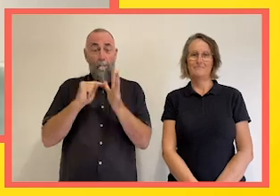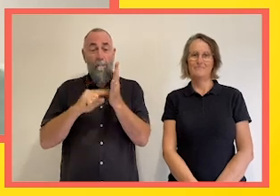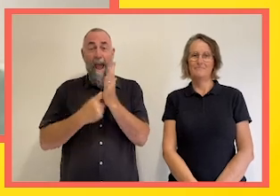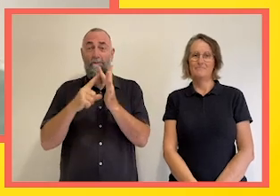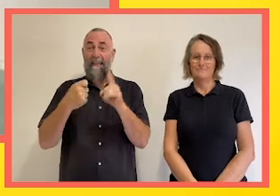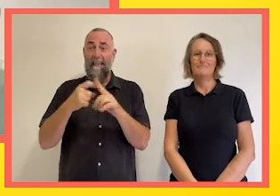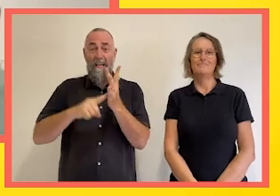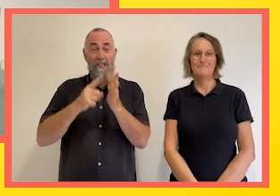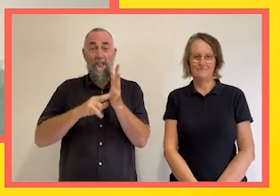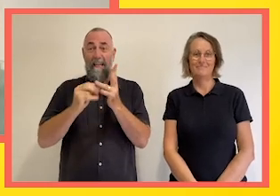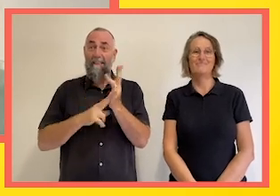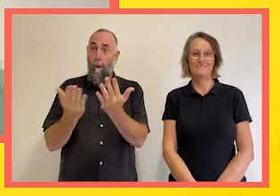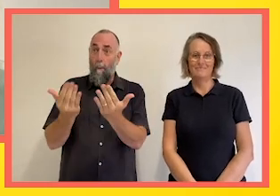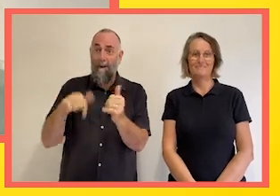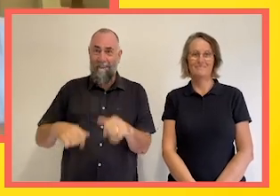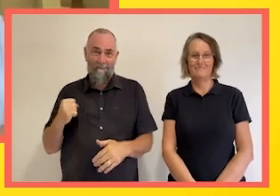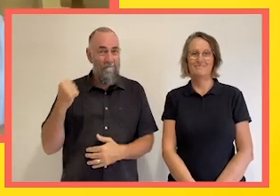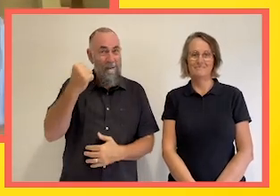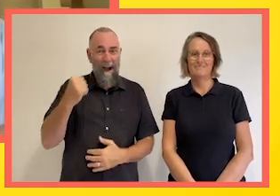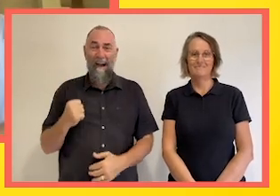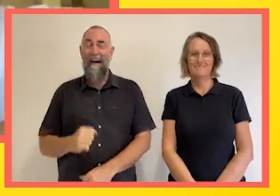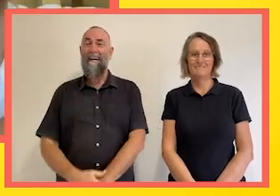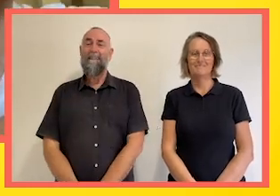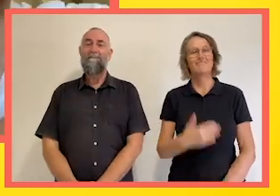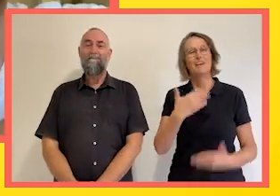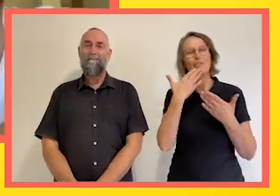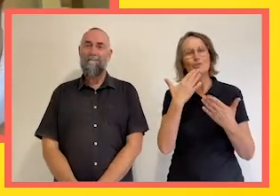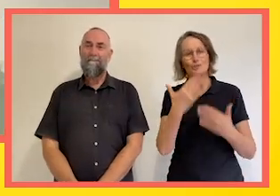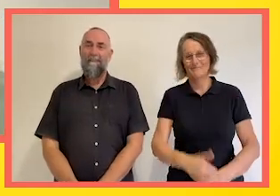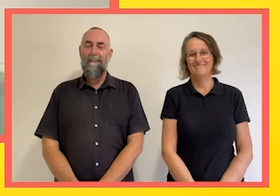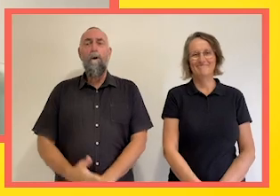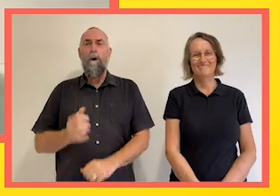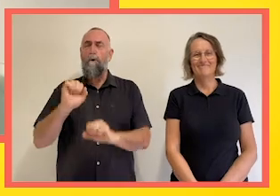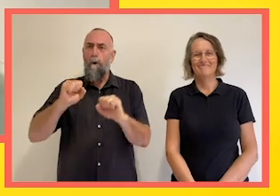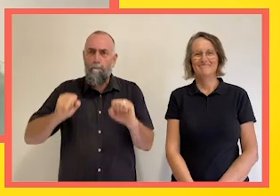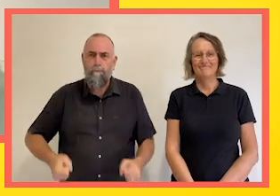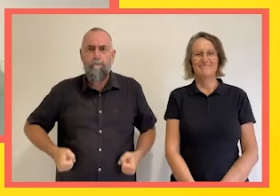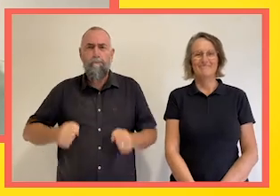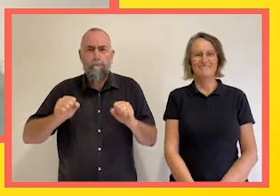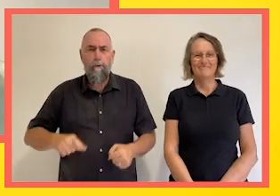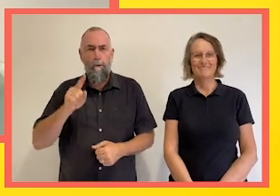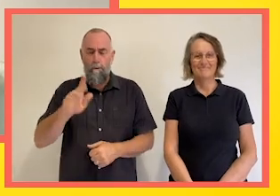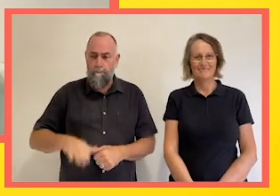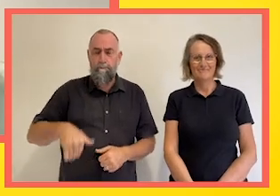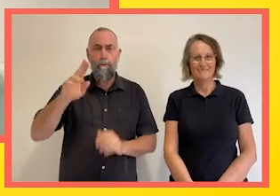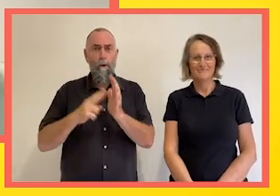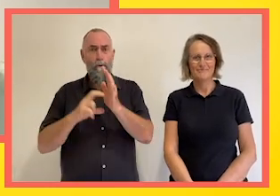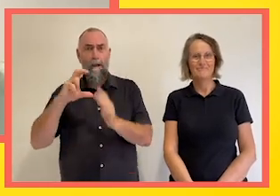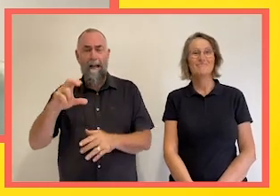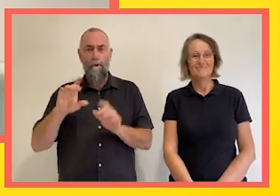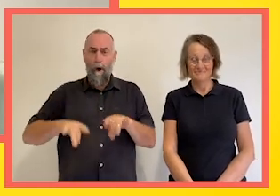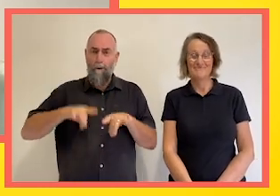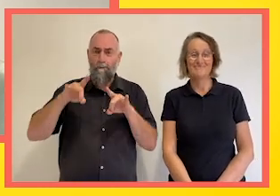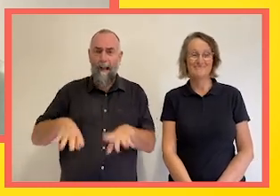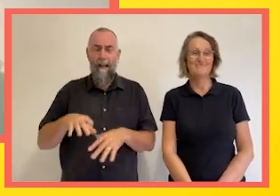Jensen, welcome to You Little Ripper. Thank you for having me. The snow skiing adventurer from Newcastle,